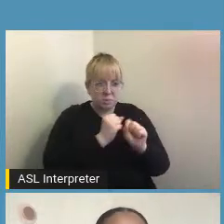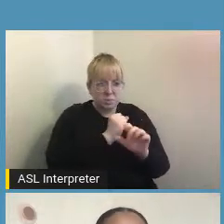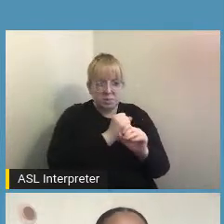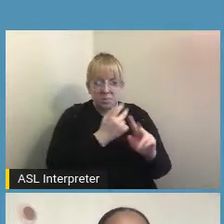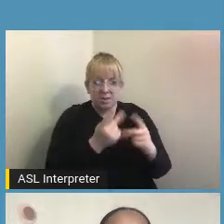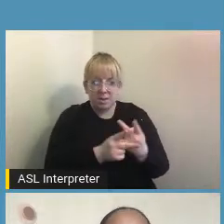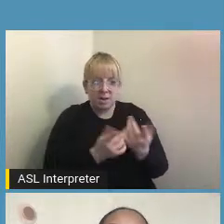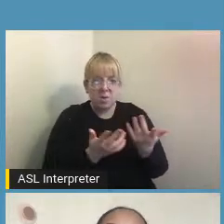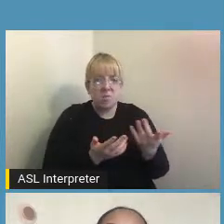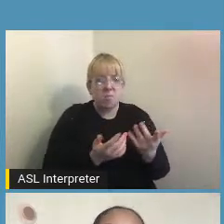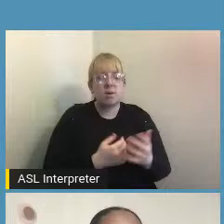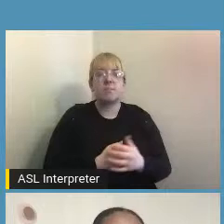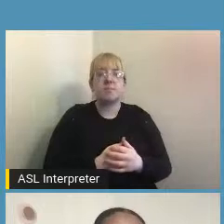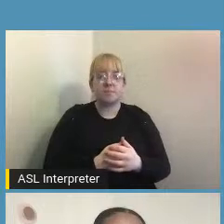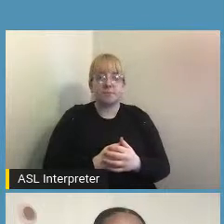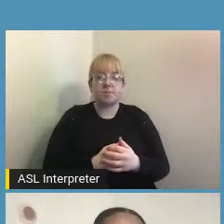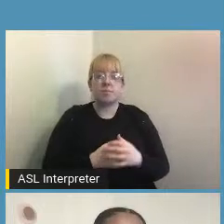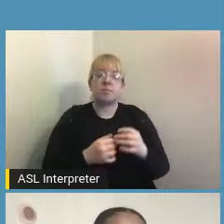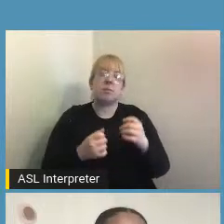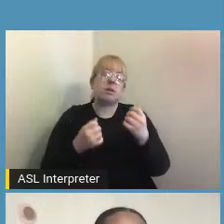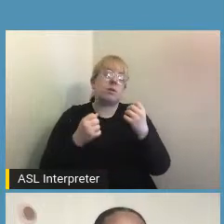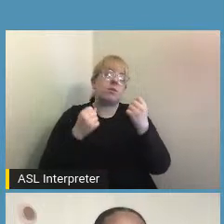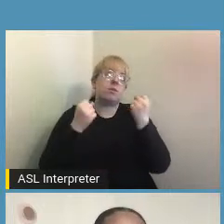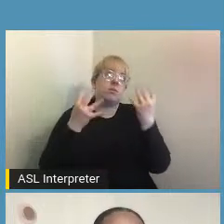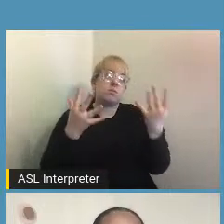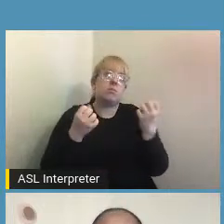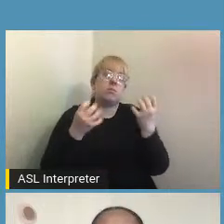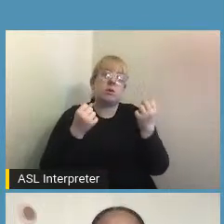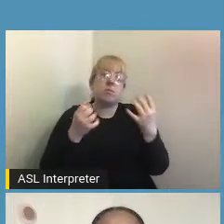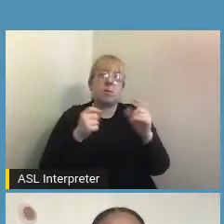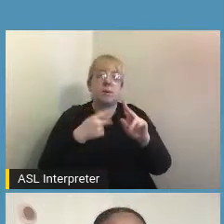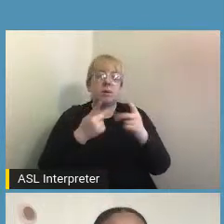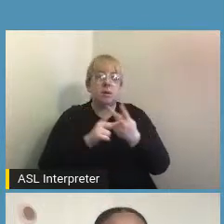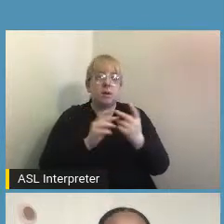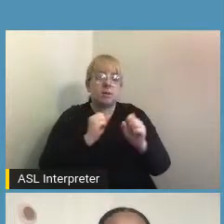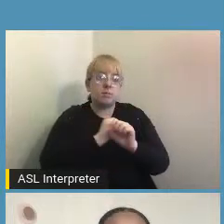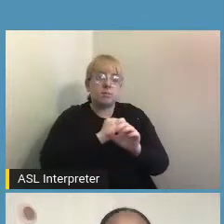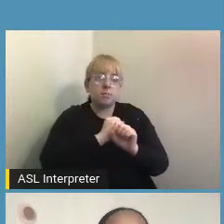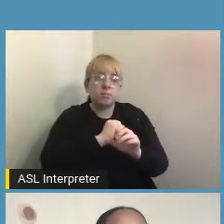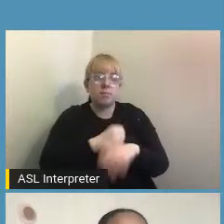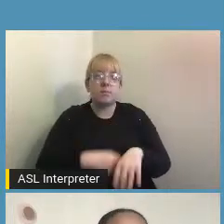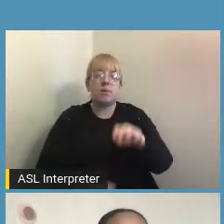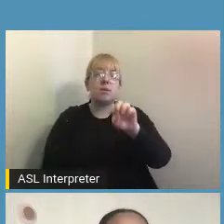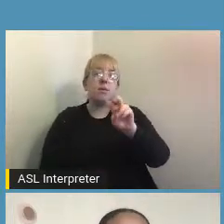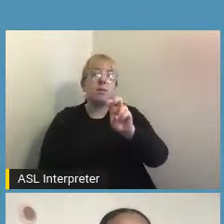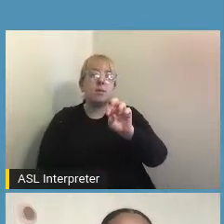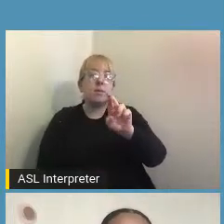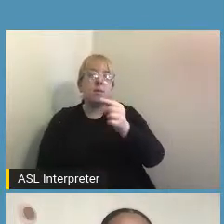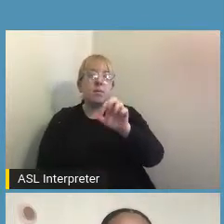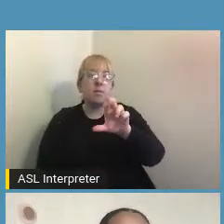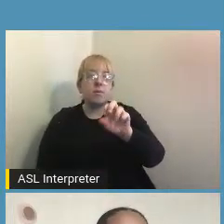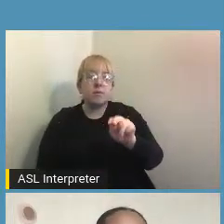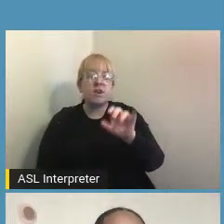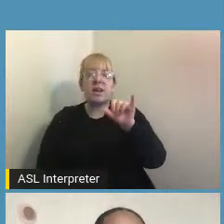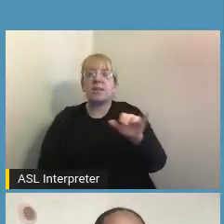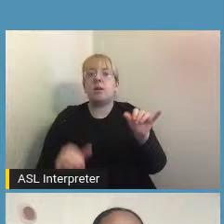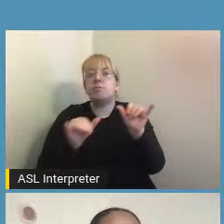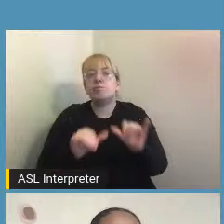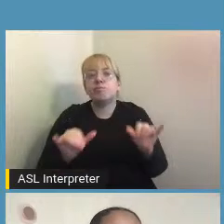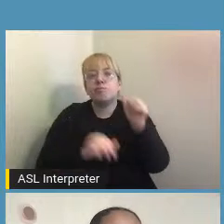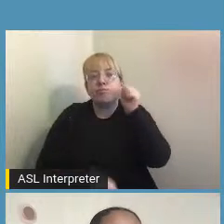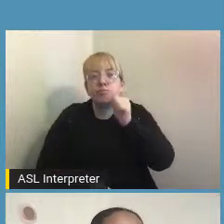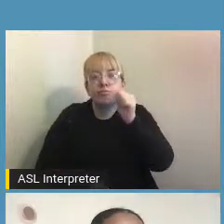amazing campaign. There are a number of campaigns you can have. You have an always on evergreen. That's your everyday content.